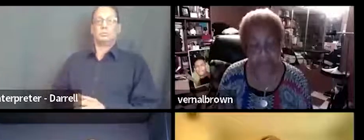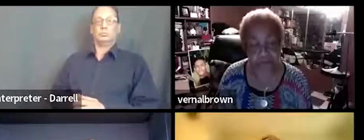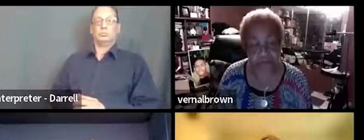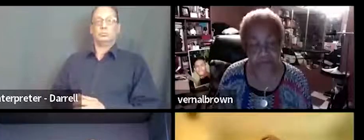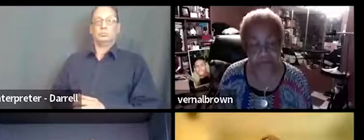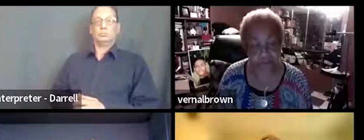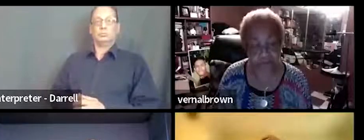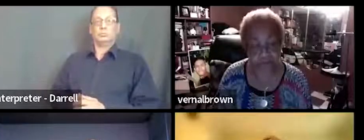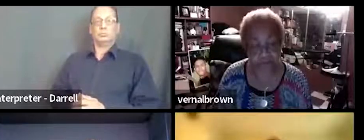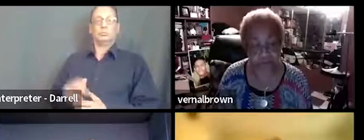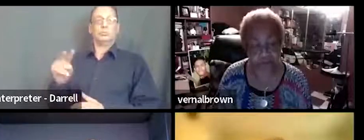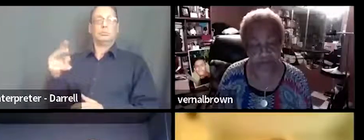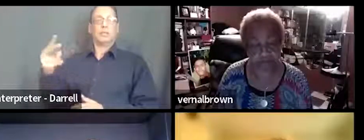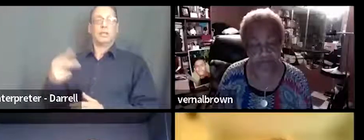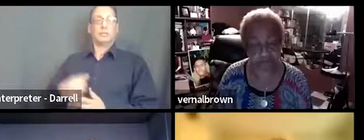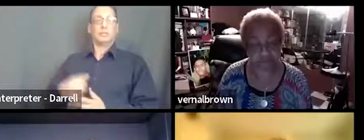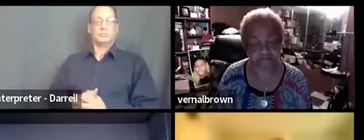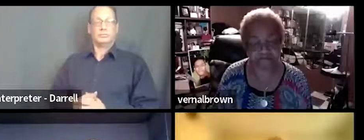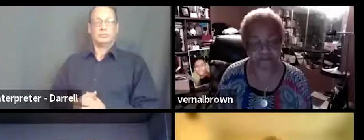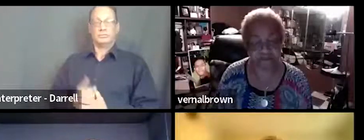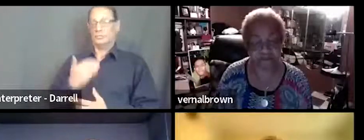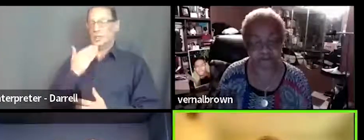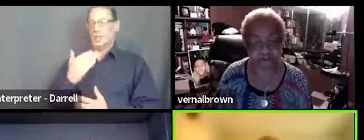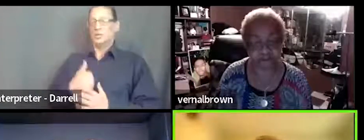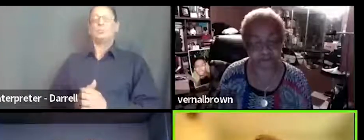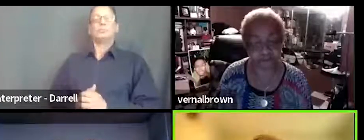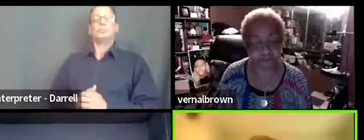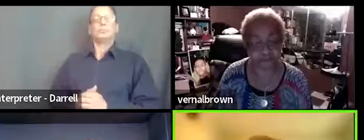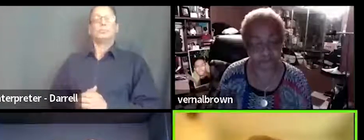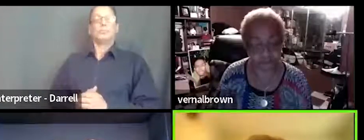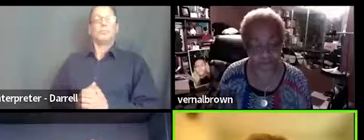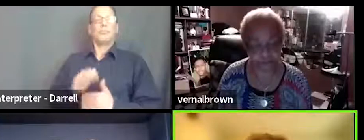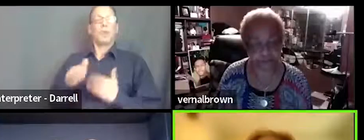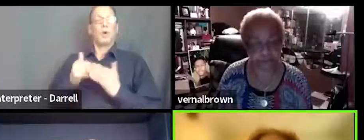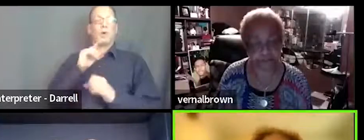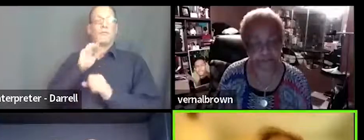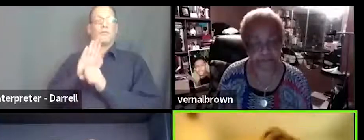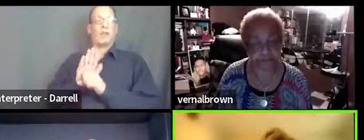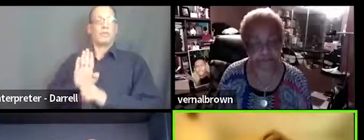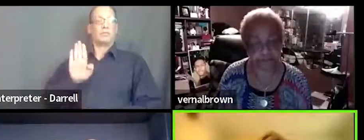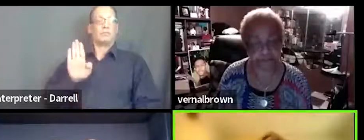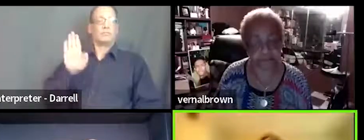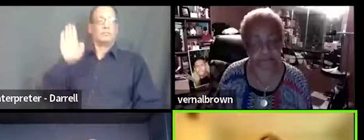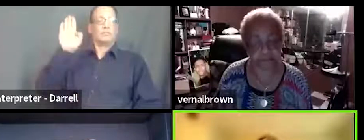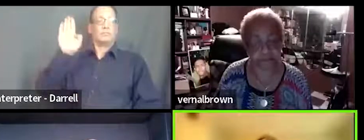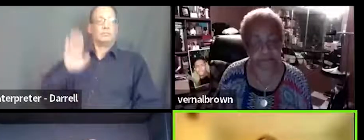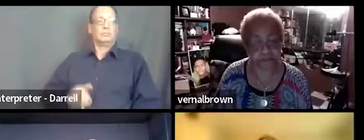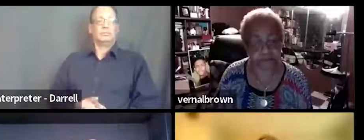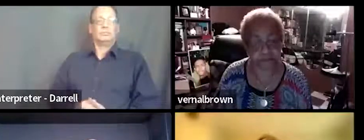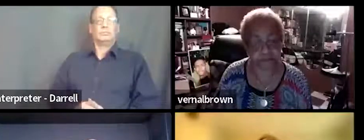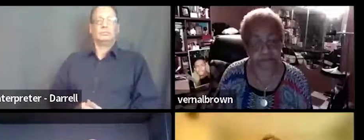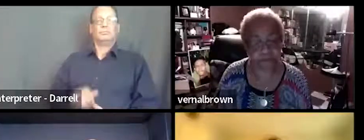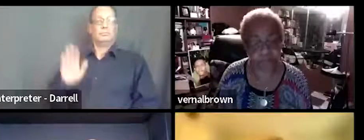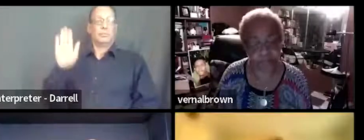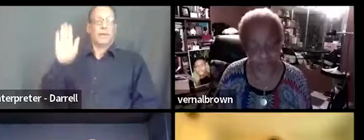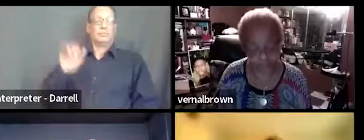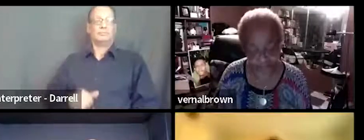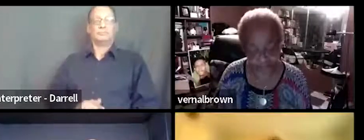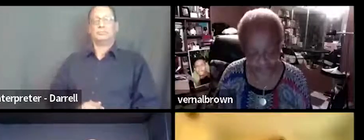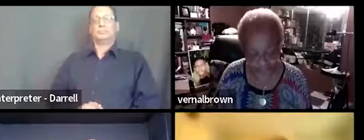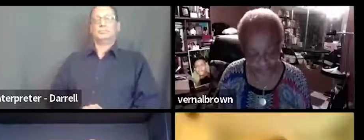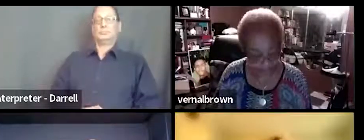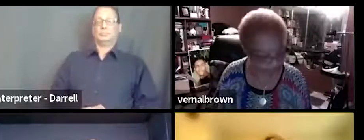Galladay seconds. Thank you. Please, all those in favor, please signify by saying aye. Aye. Aye.